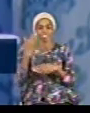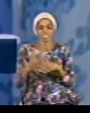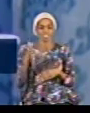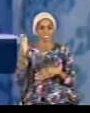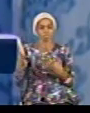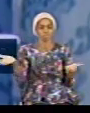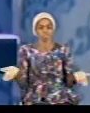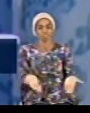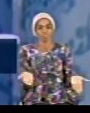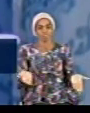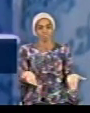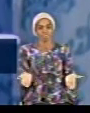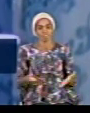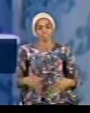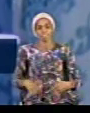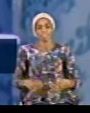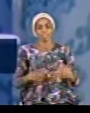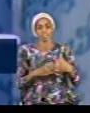Alpha location here.